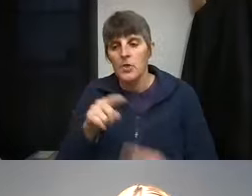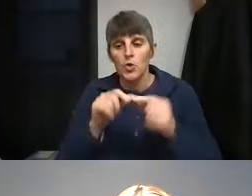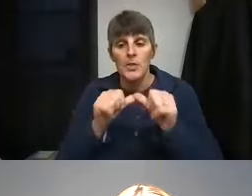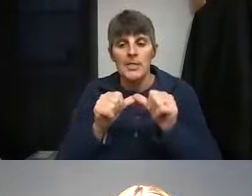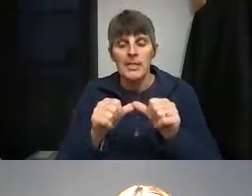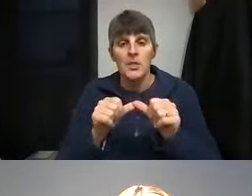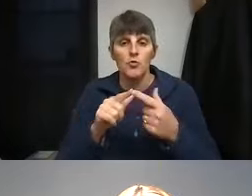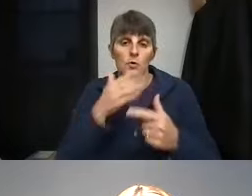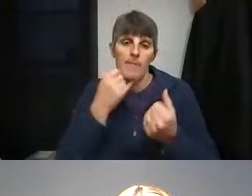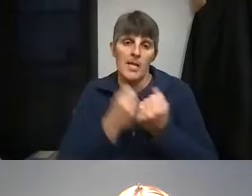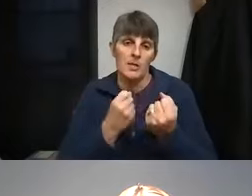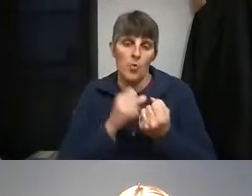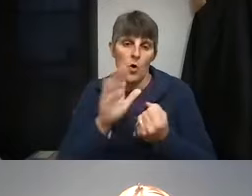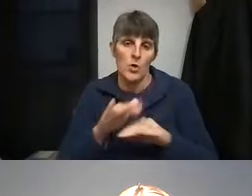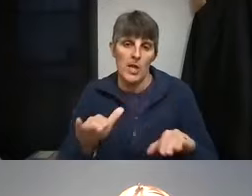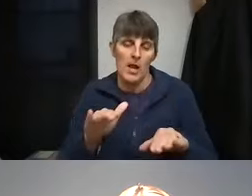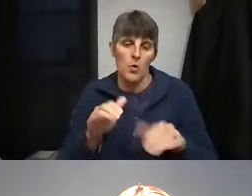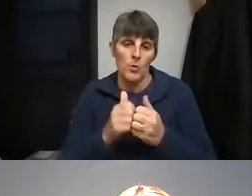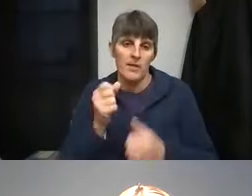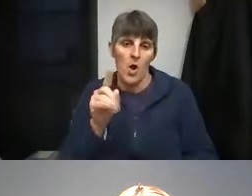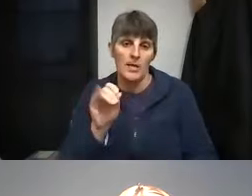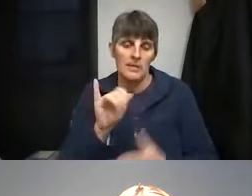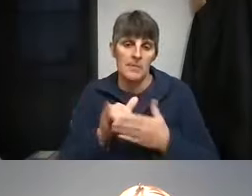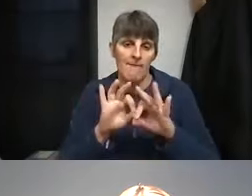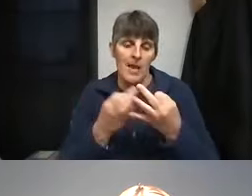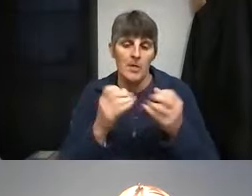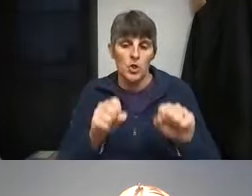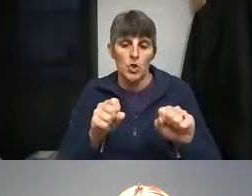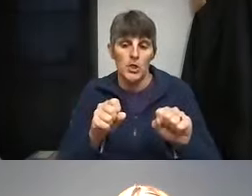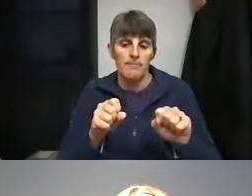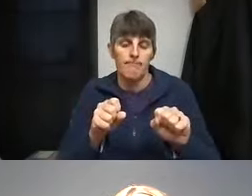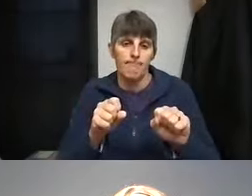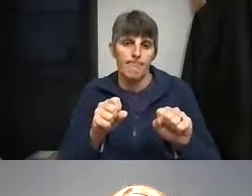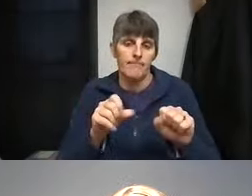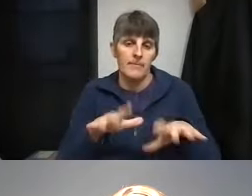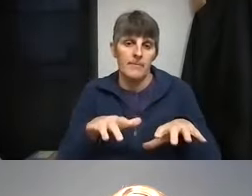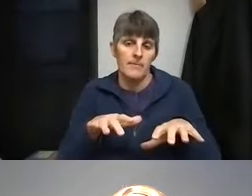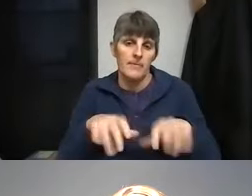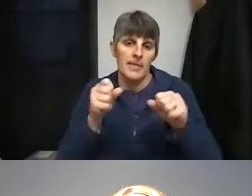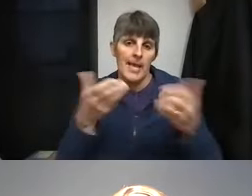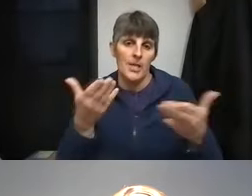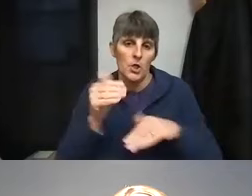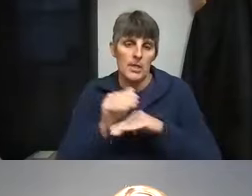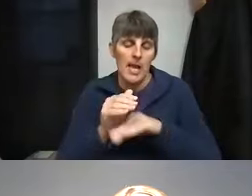to best support your child with autism that families could take leaving here tonight?